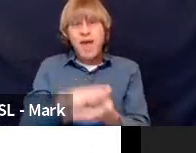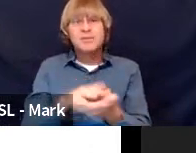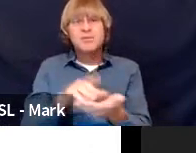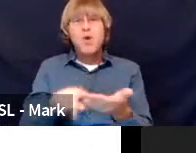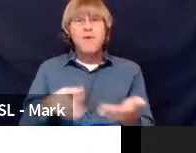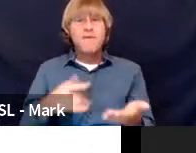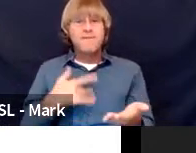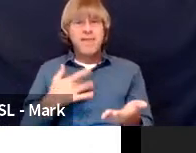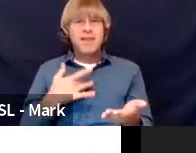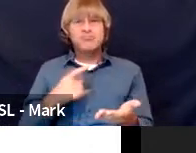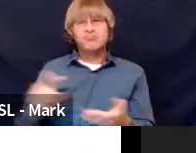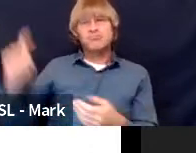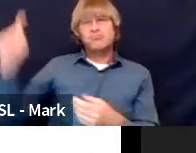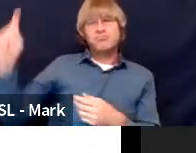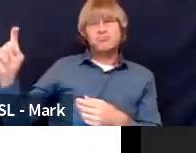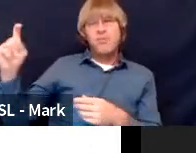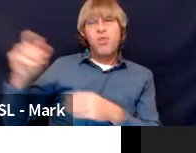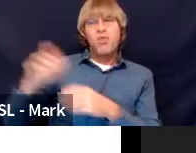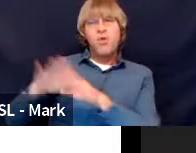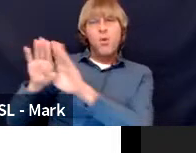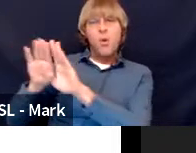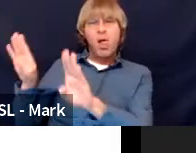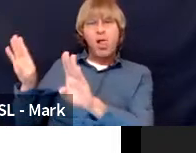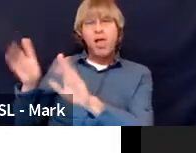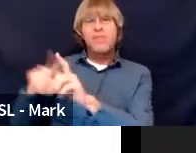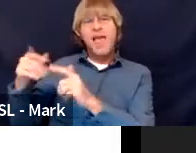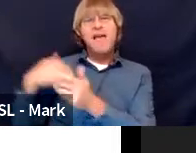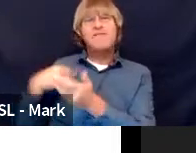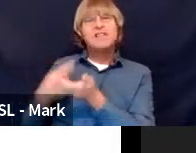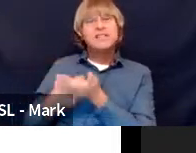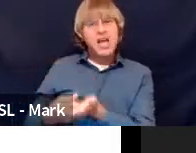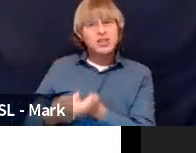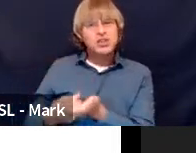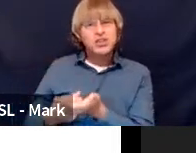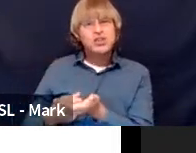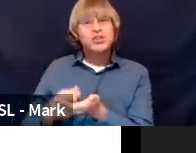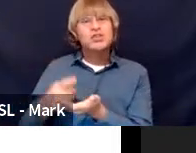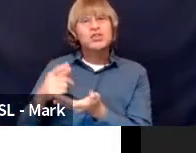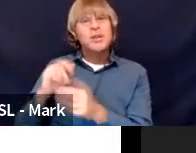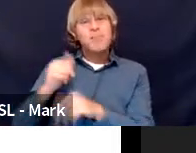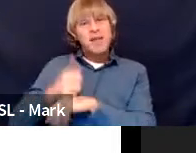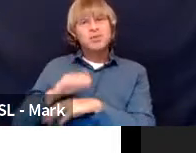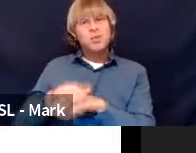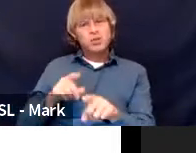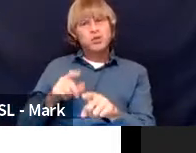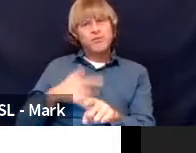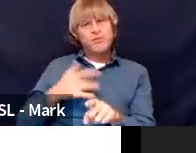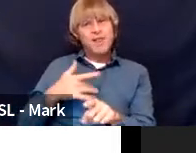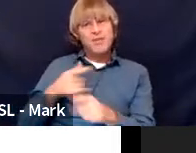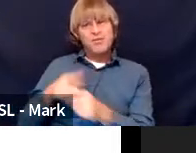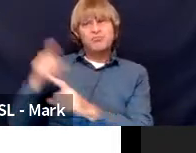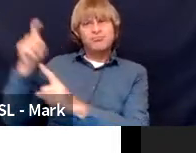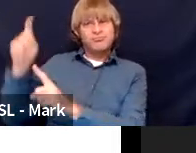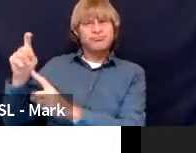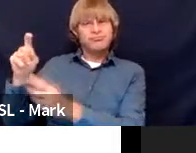what you're feeling, you hang them on a cedar wall, and then they have a discussion based on what you've written on the hope tag.